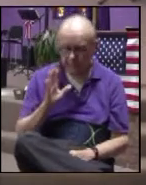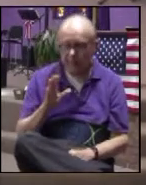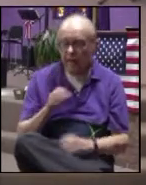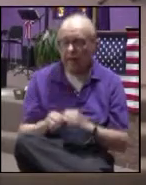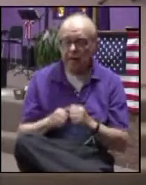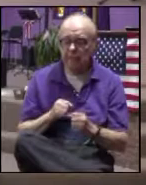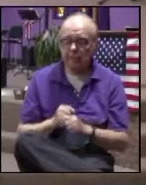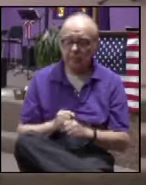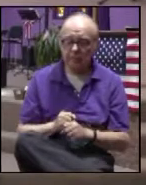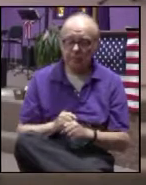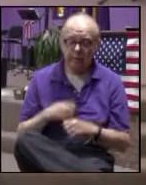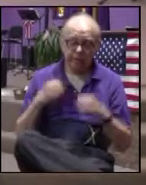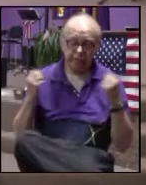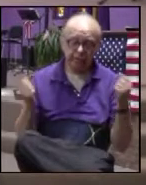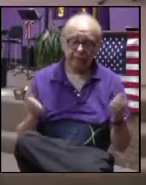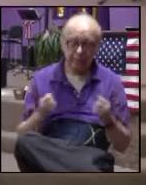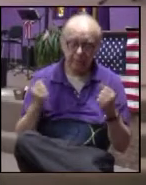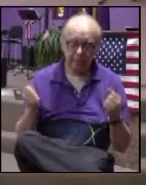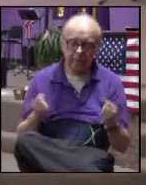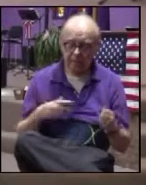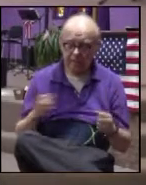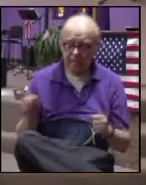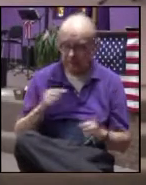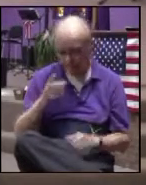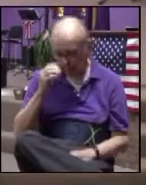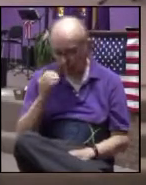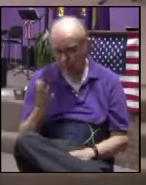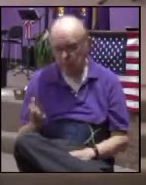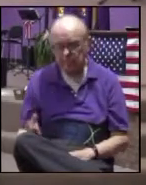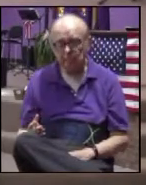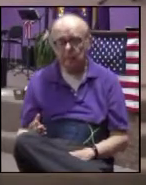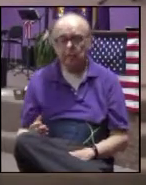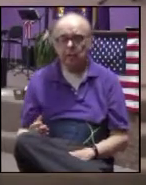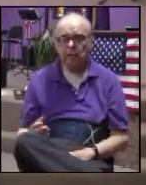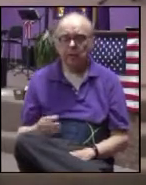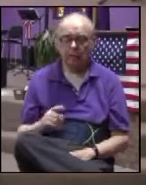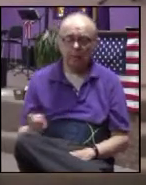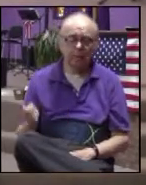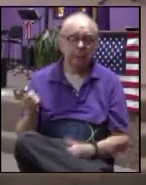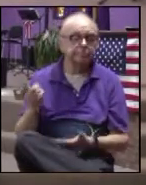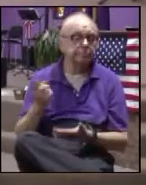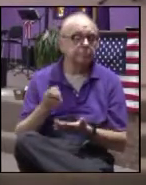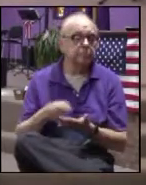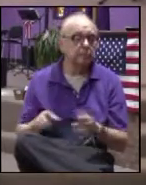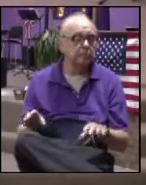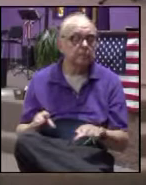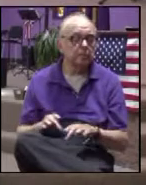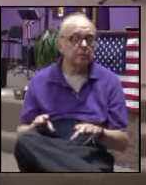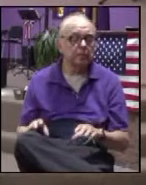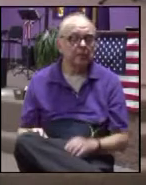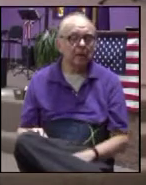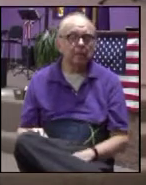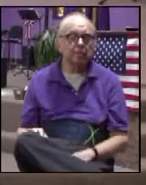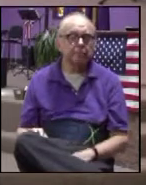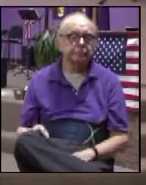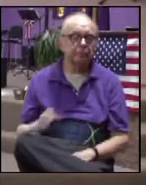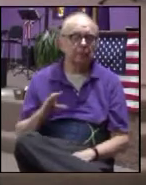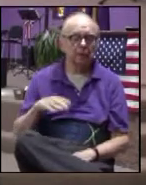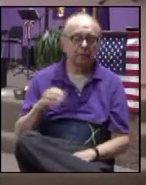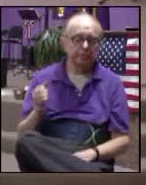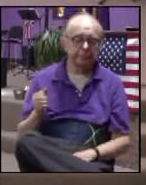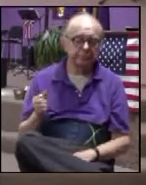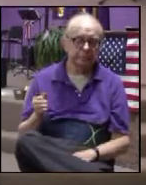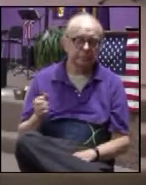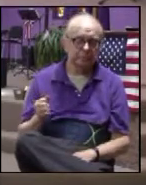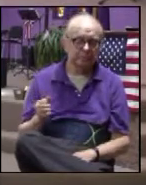ceremony. They would take them, and then what they would do is they would take